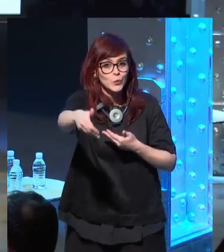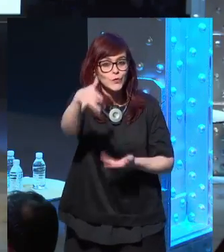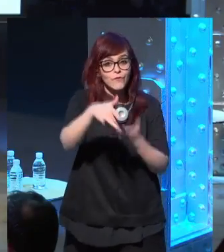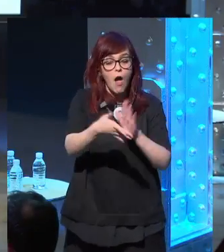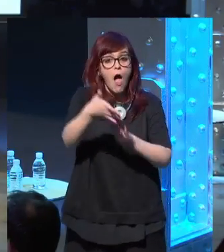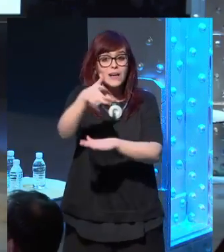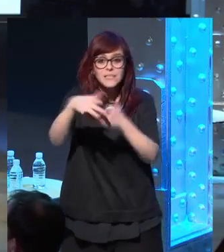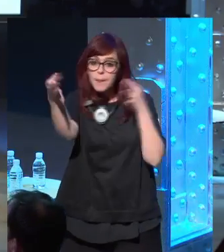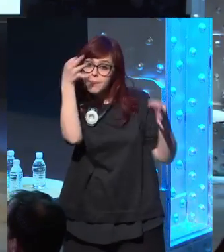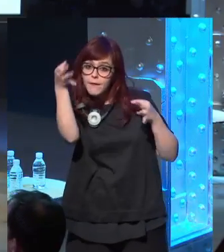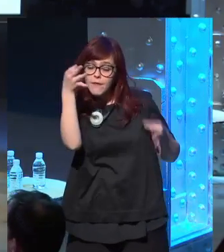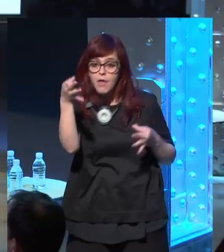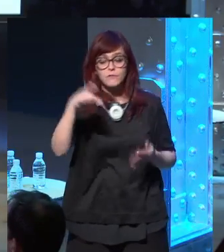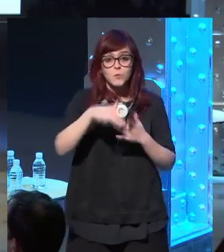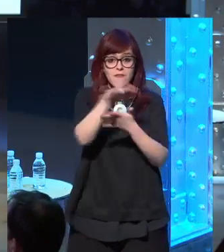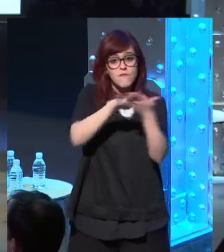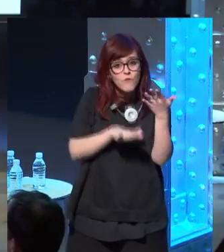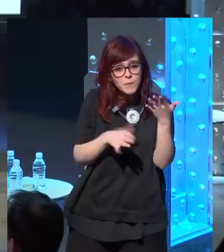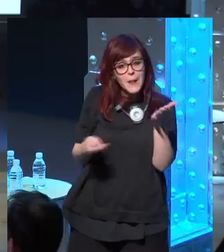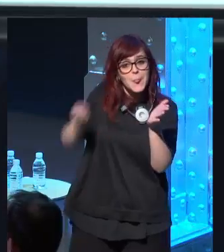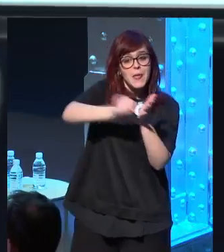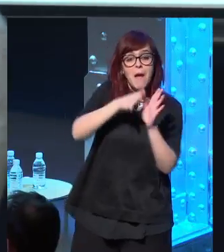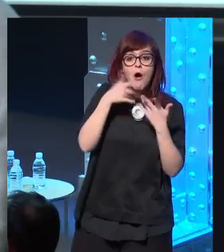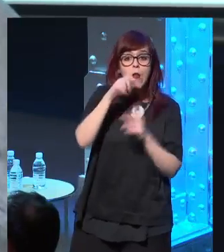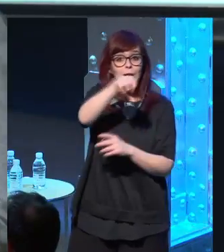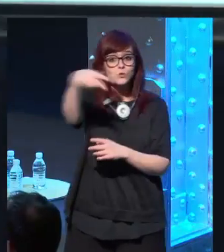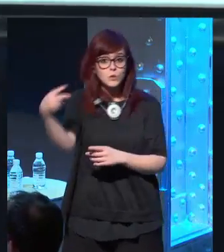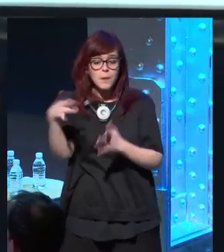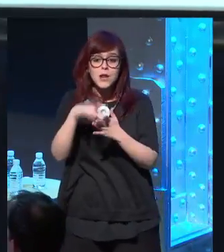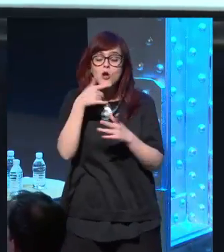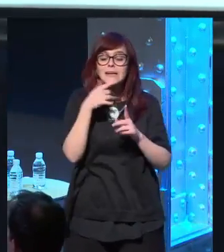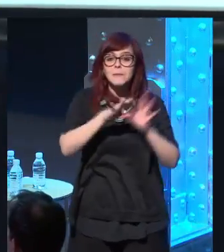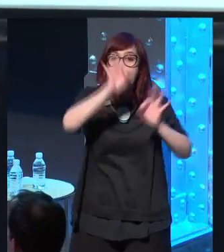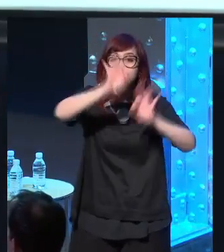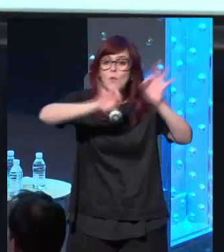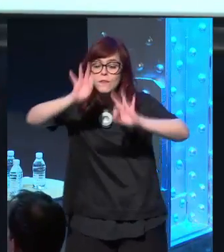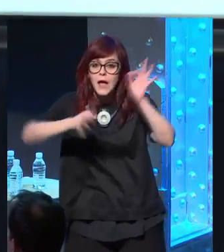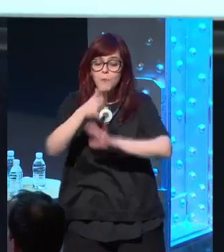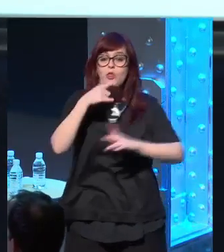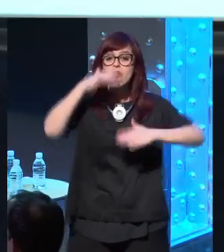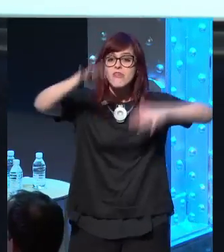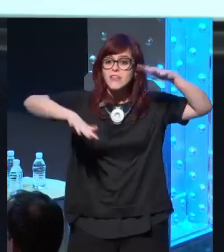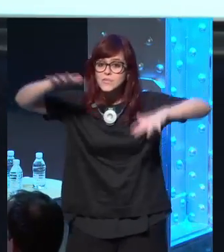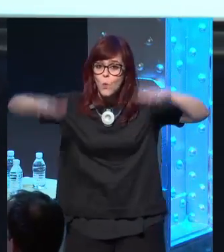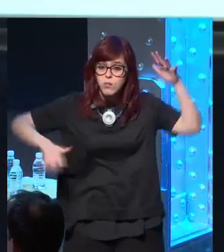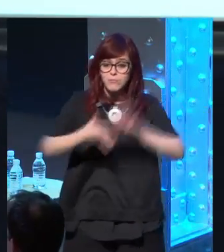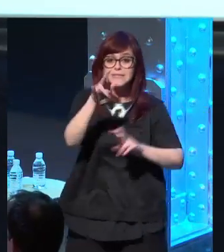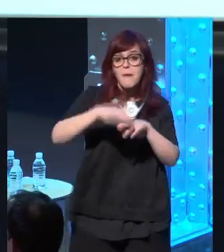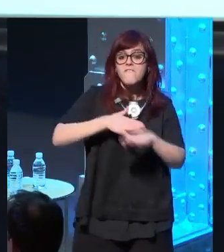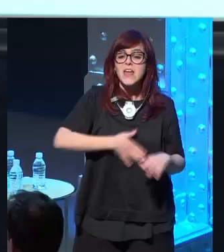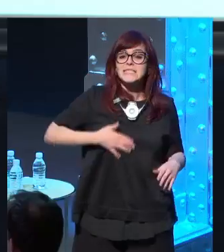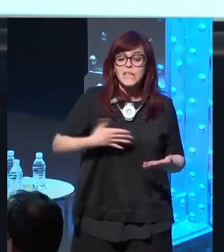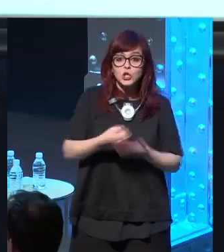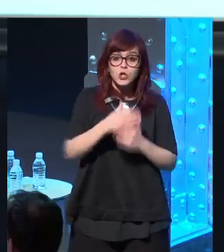the average, another thing is the distribution. What is the inequality when it comes to well-being in a country? Are a lot of